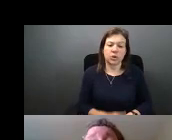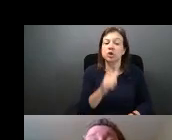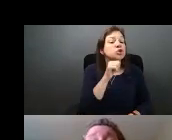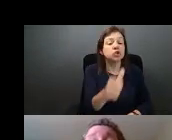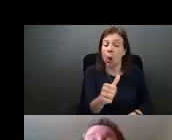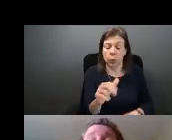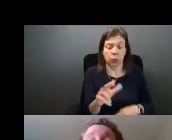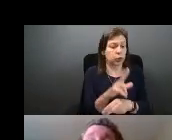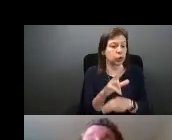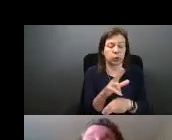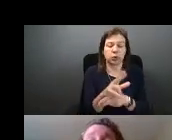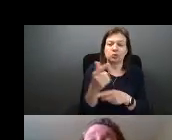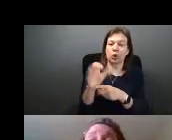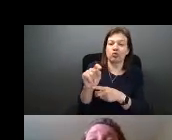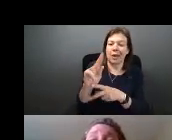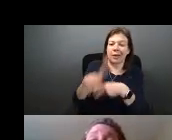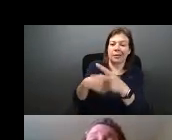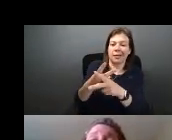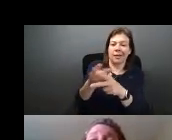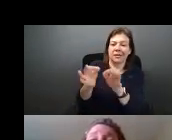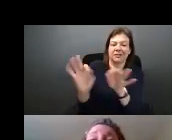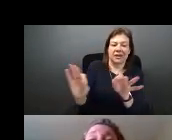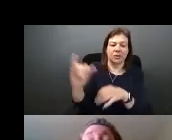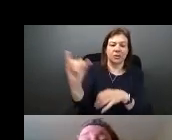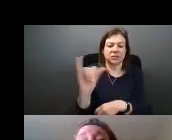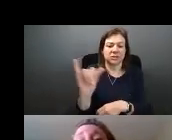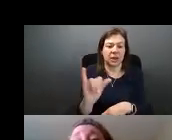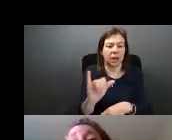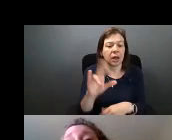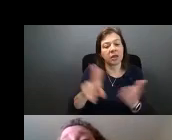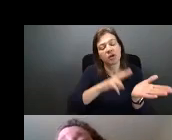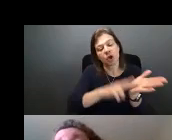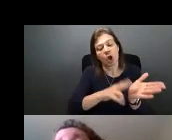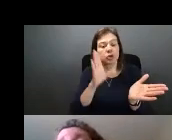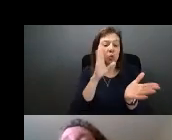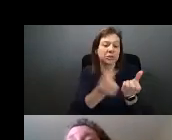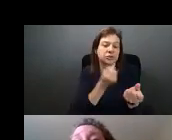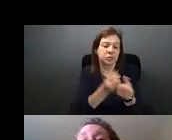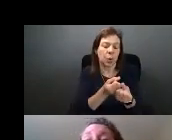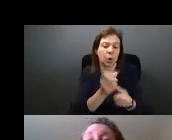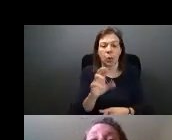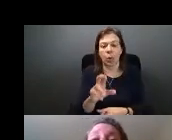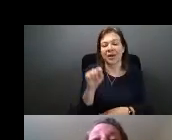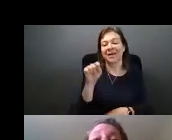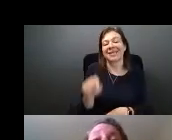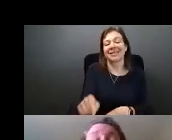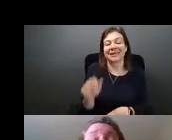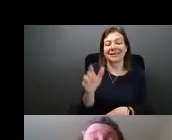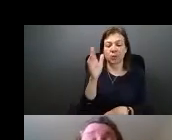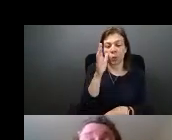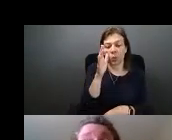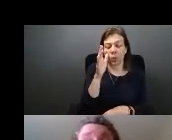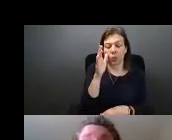not use grant-like language similar to the contract will support or